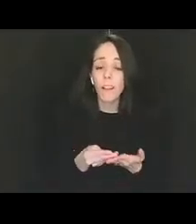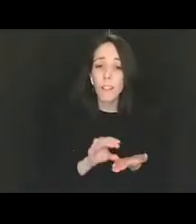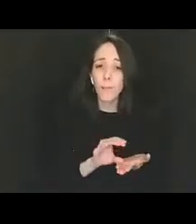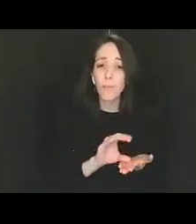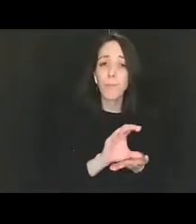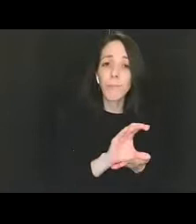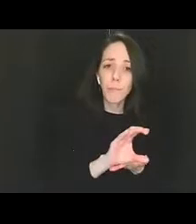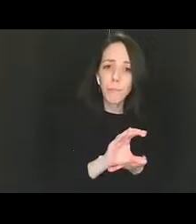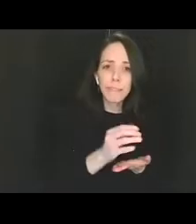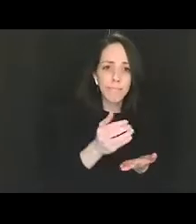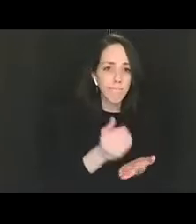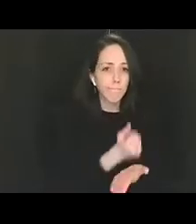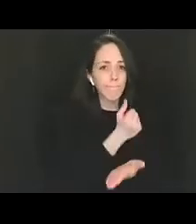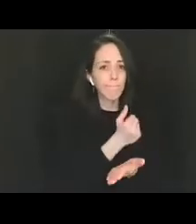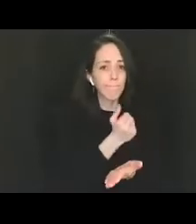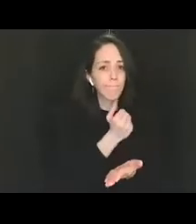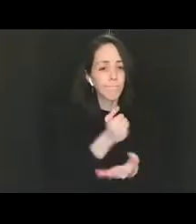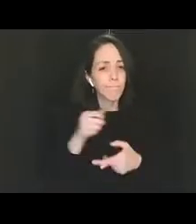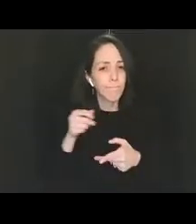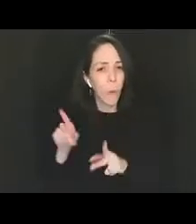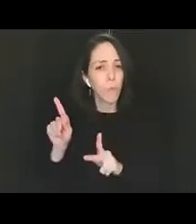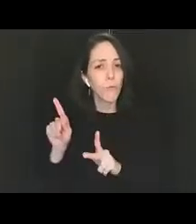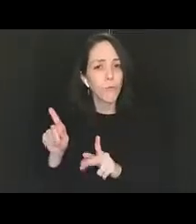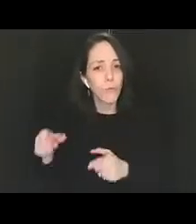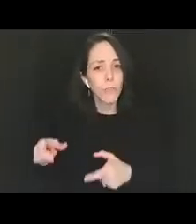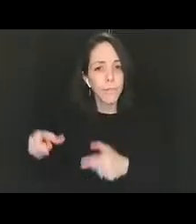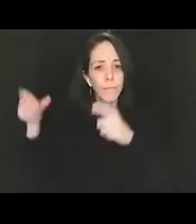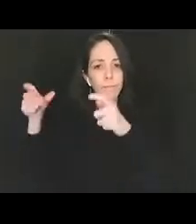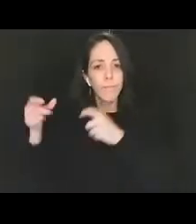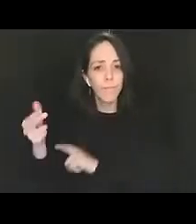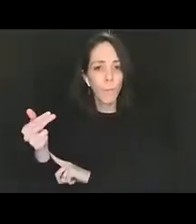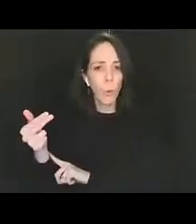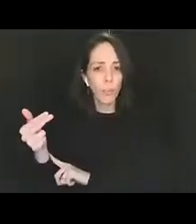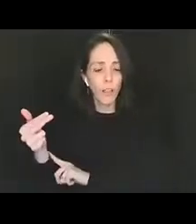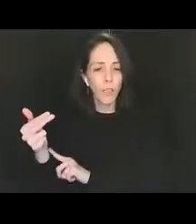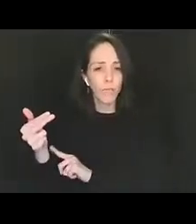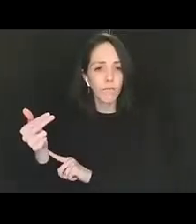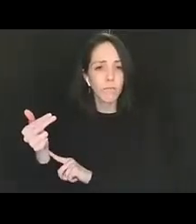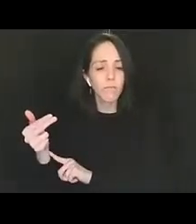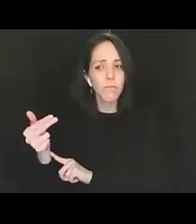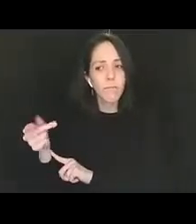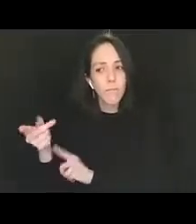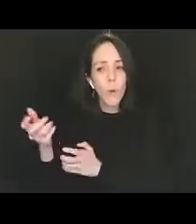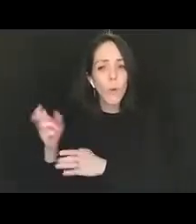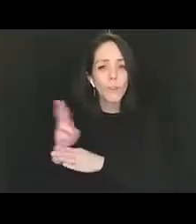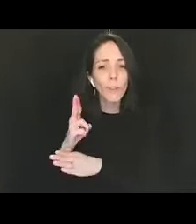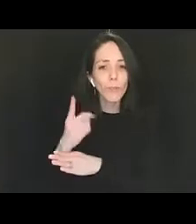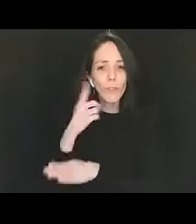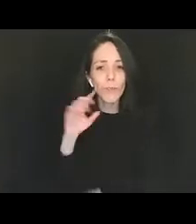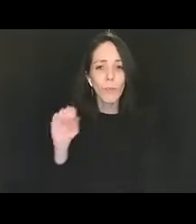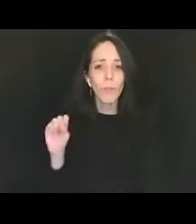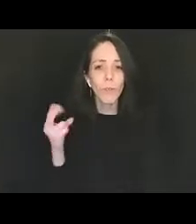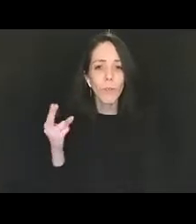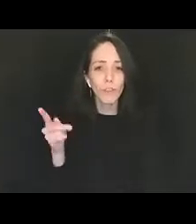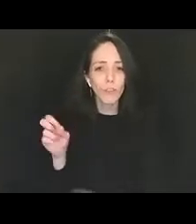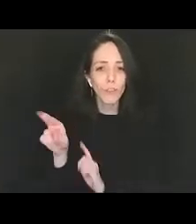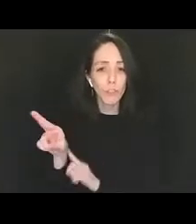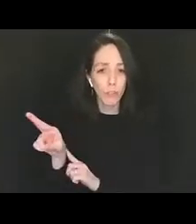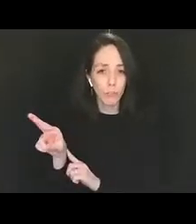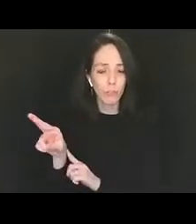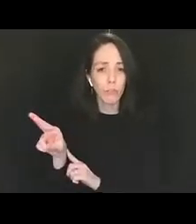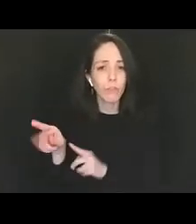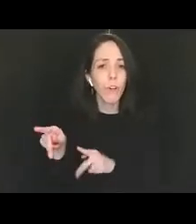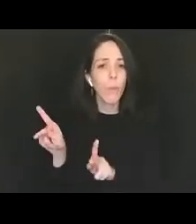that, and use it as a sort of like a shelter opportunity until they can convert.